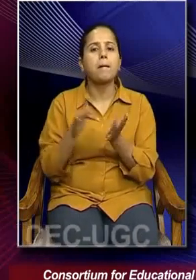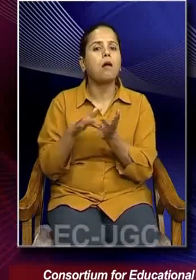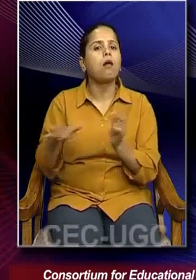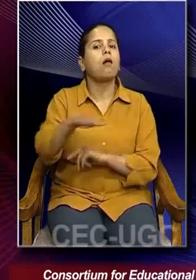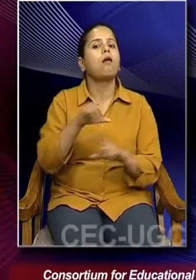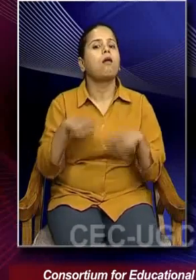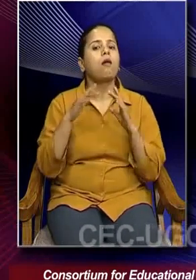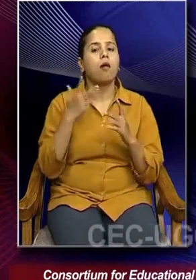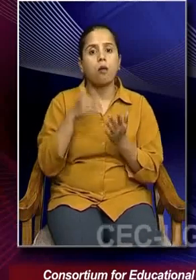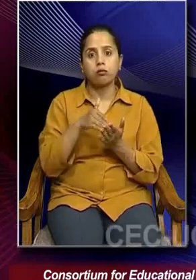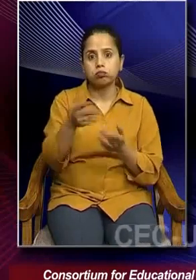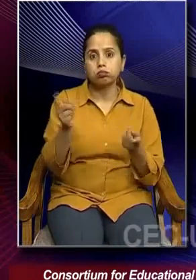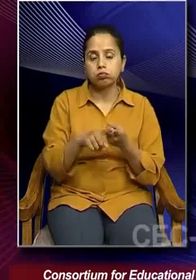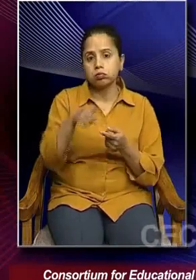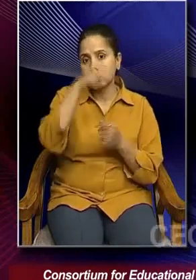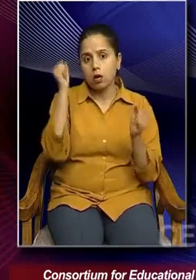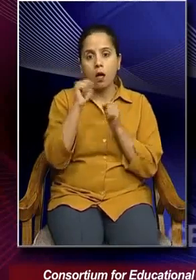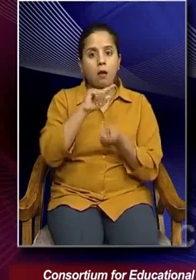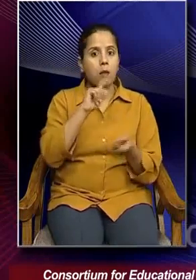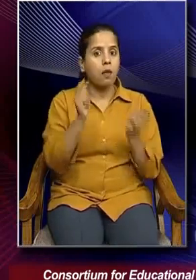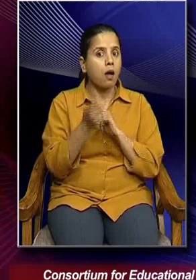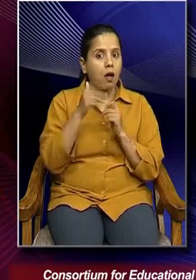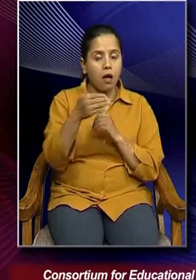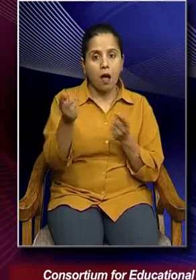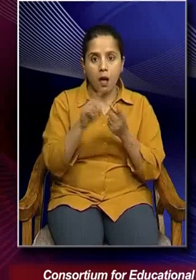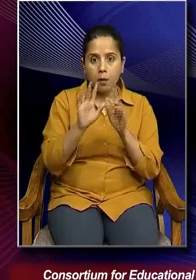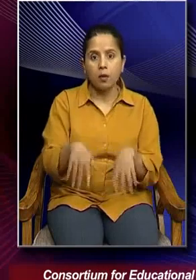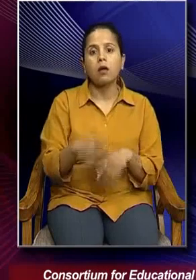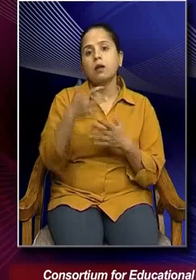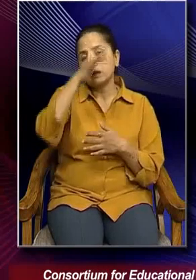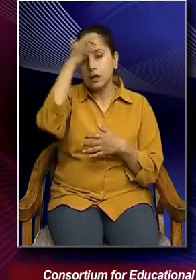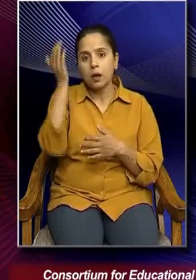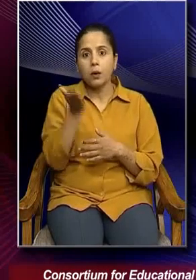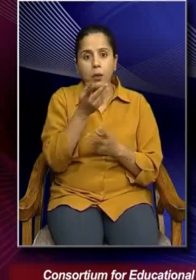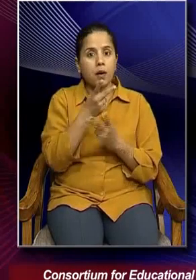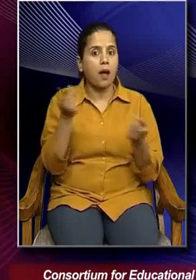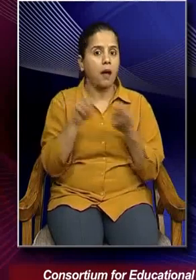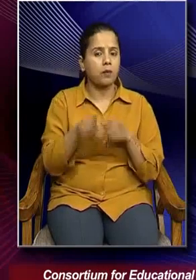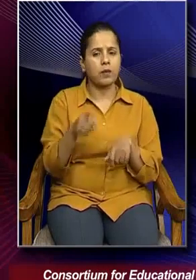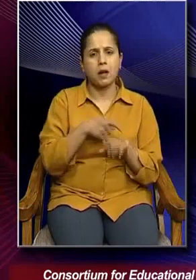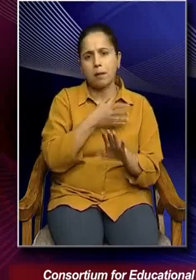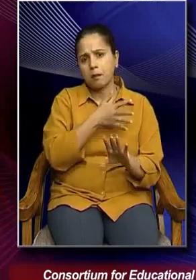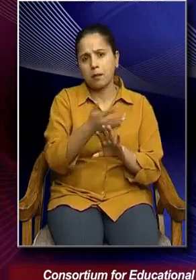and frequencies of extreme climate events, including heat waves and floods over the period of